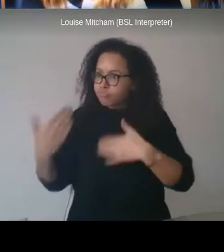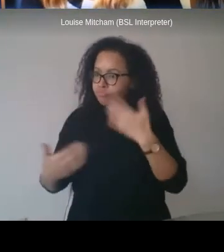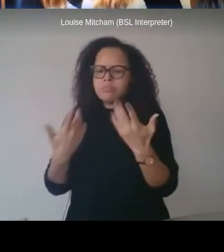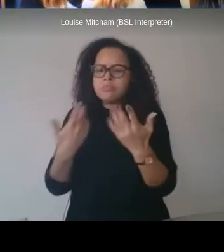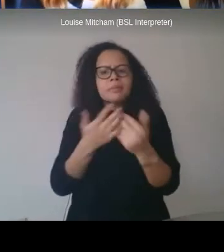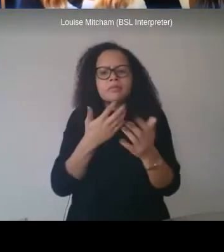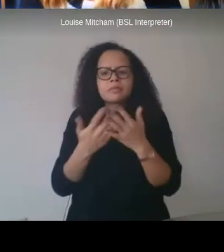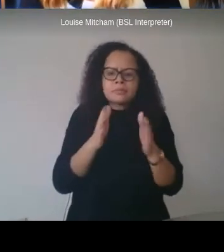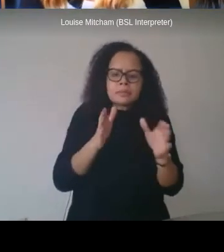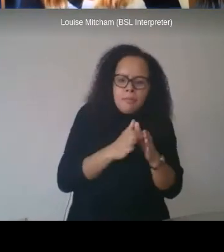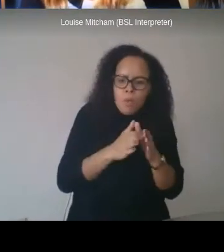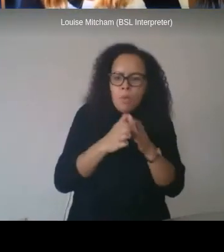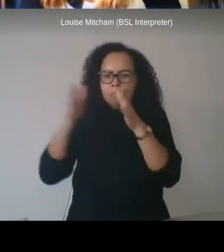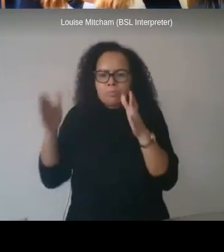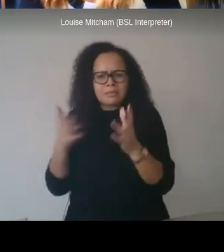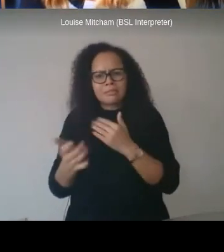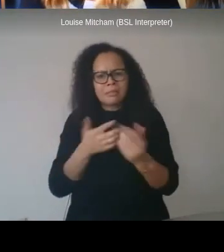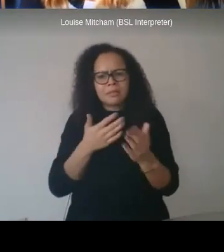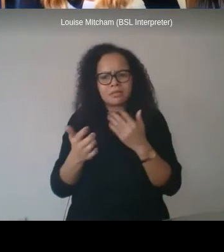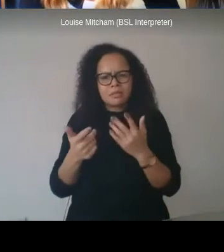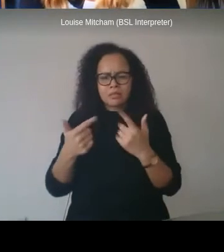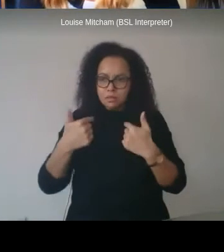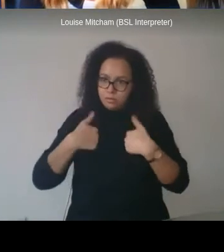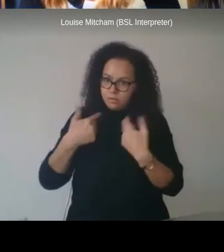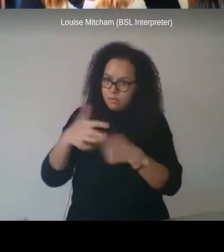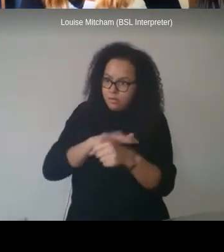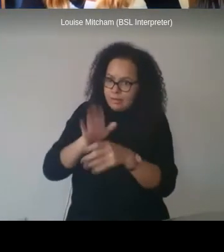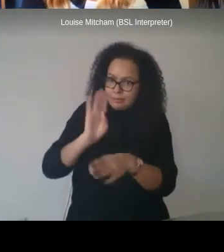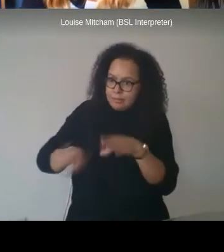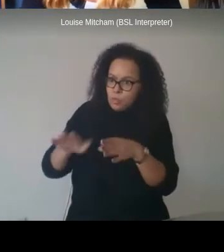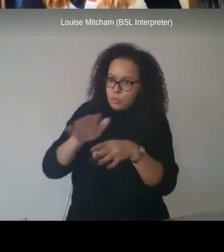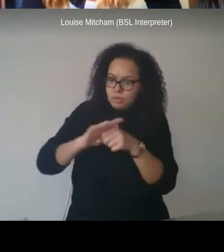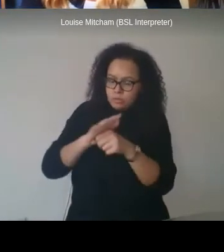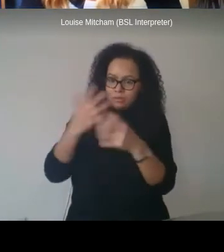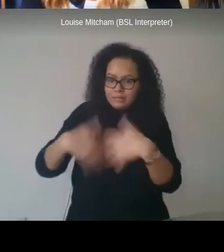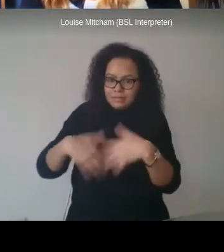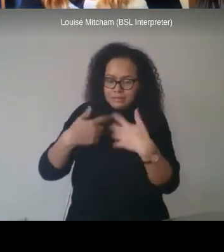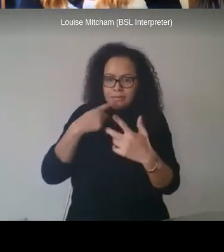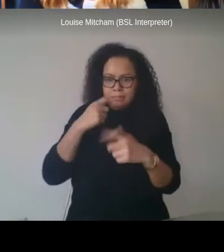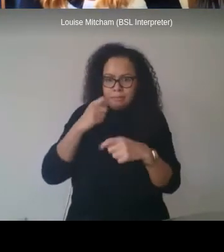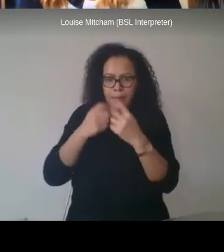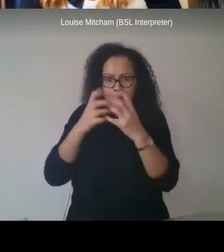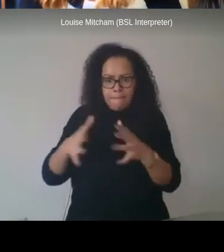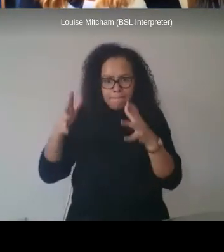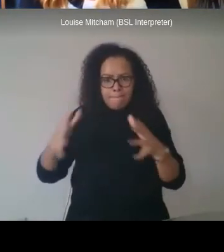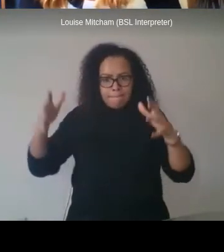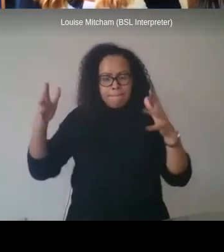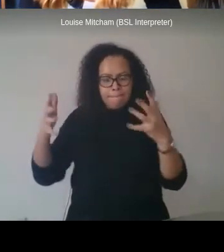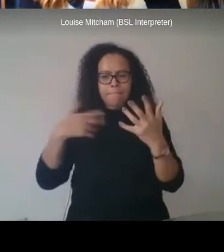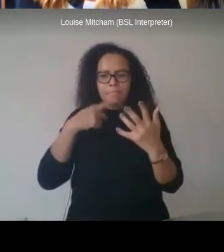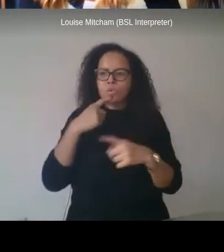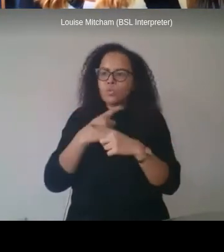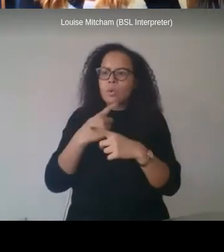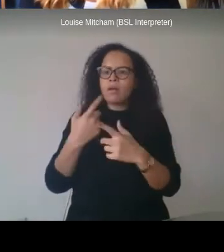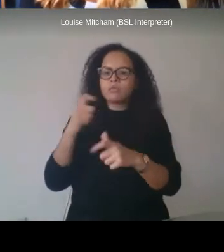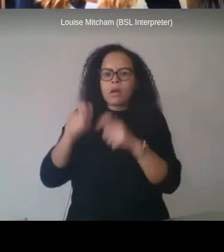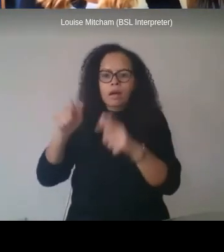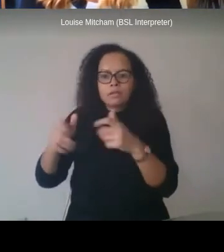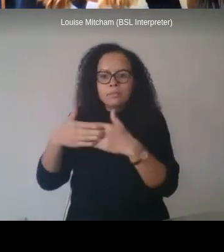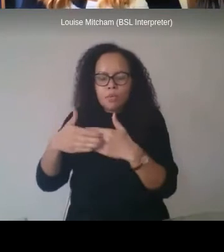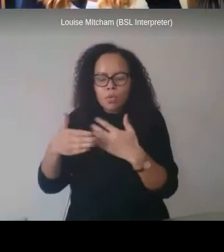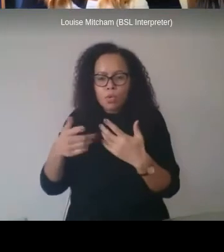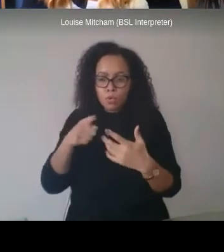if we shifted as a sector around talking from participants to starting talking around customers, and I suppose in order for you to know your